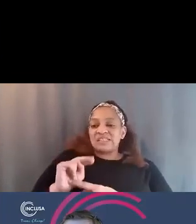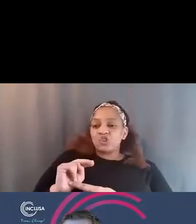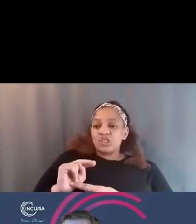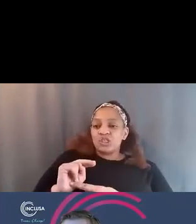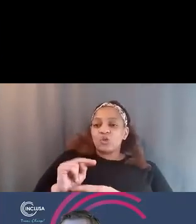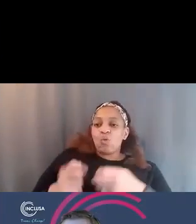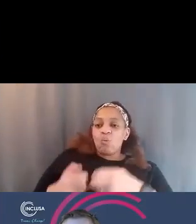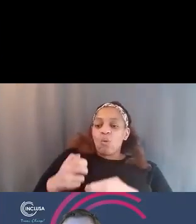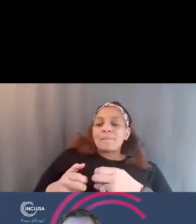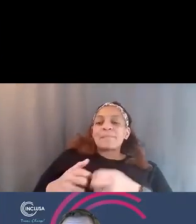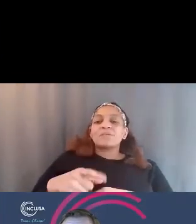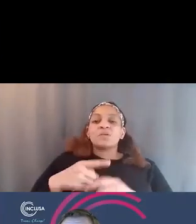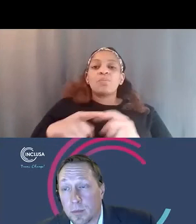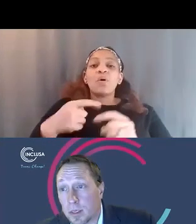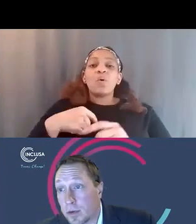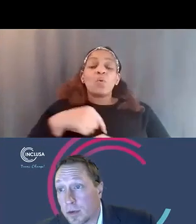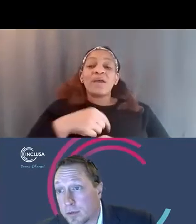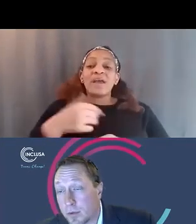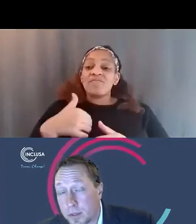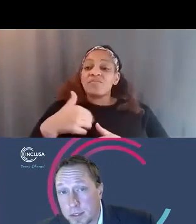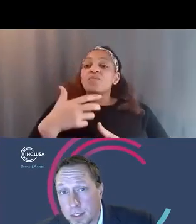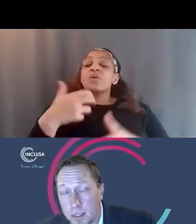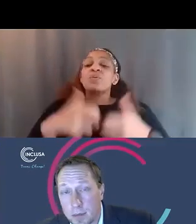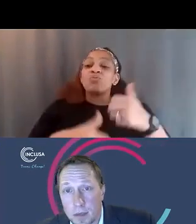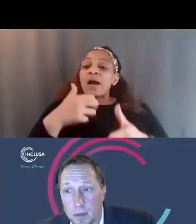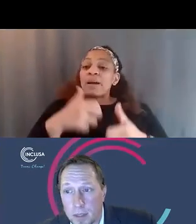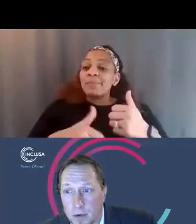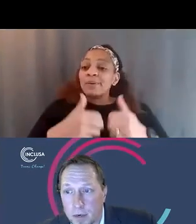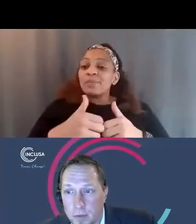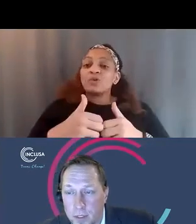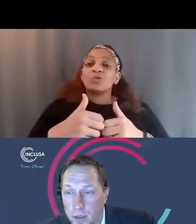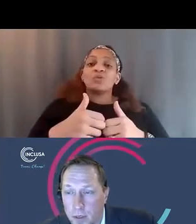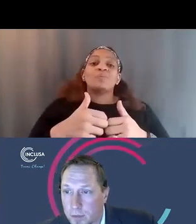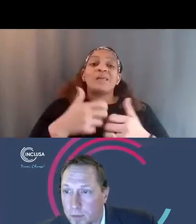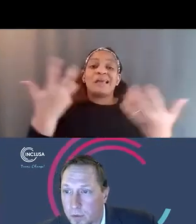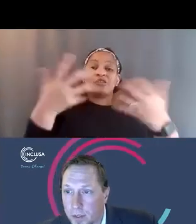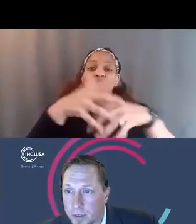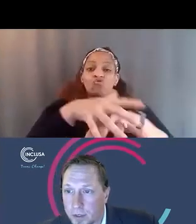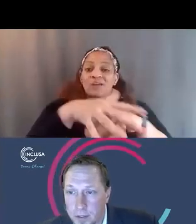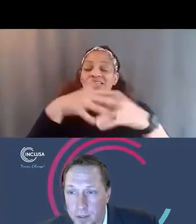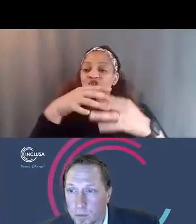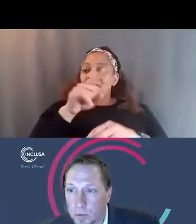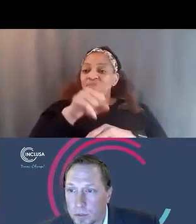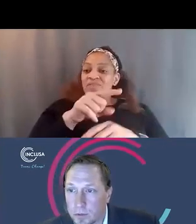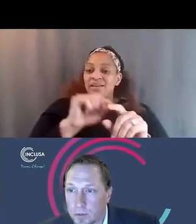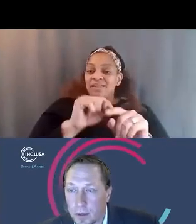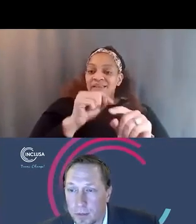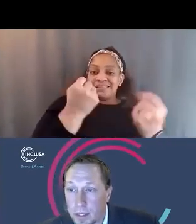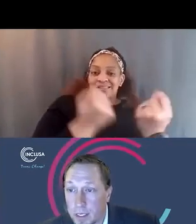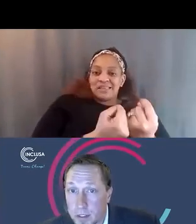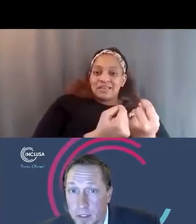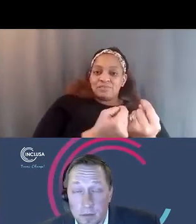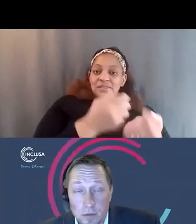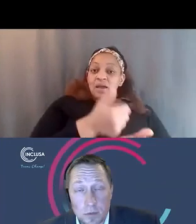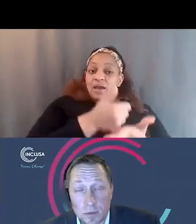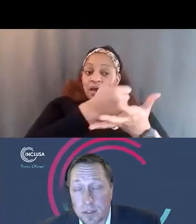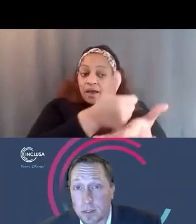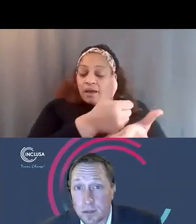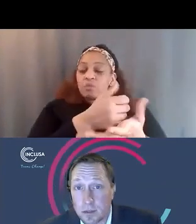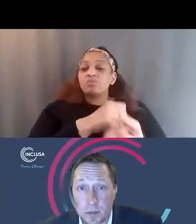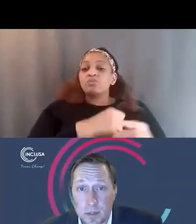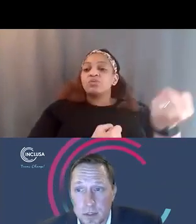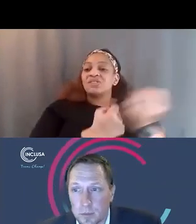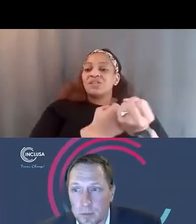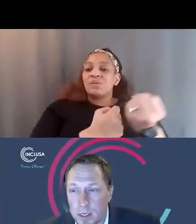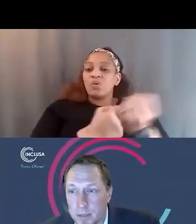We have an employment and community integration focused team that are able to help support our care teams when they're engaging individuals and